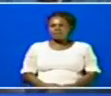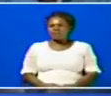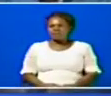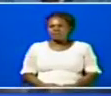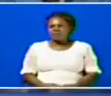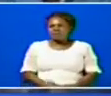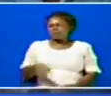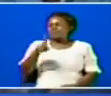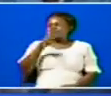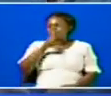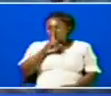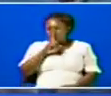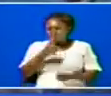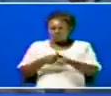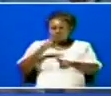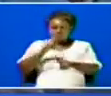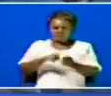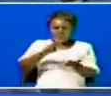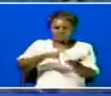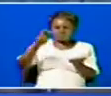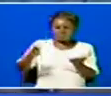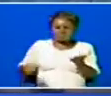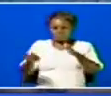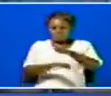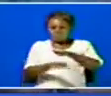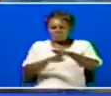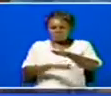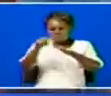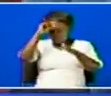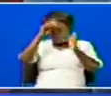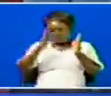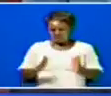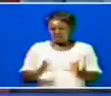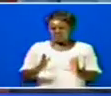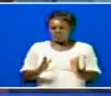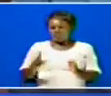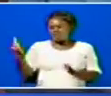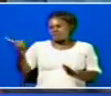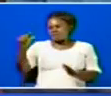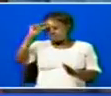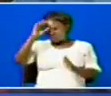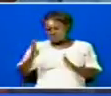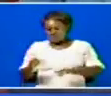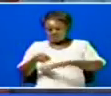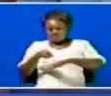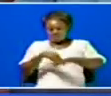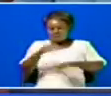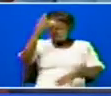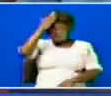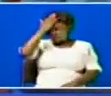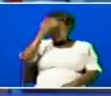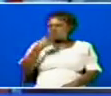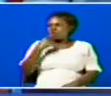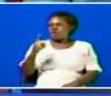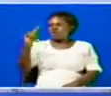After keeping quiet since the resignation of his deputy Polycarp Igathe 3 days ago, Nairobi Governor Mike Sonko on Monday spoke for the first